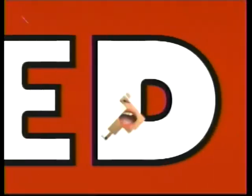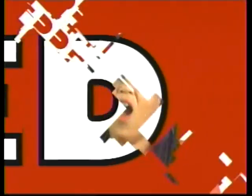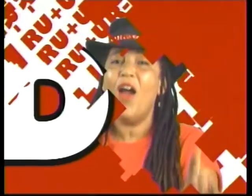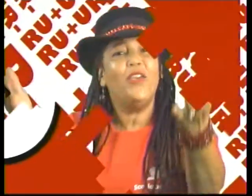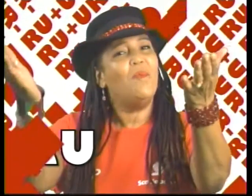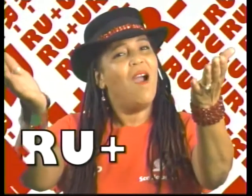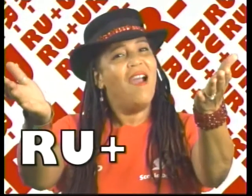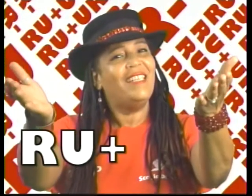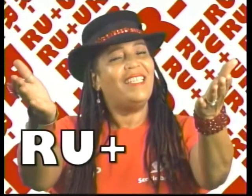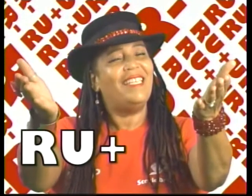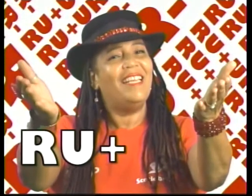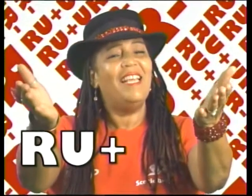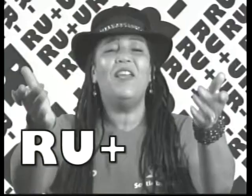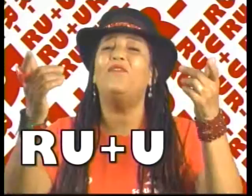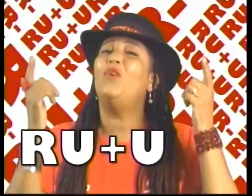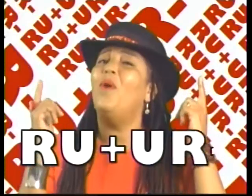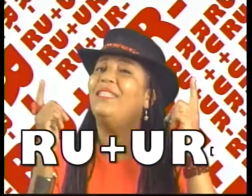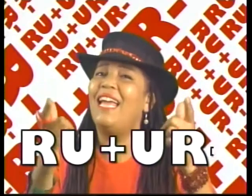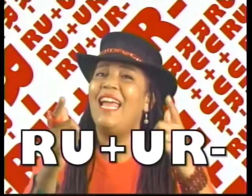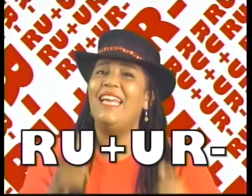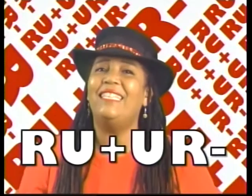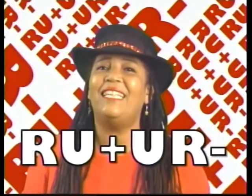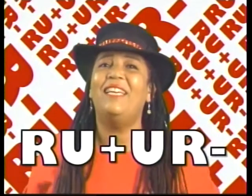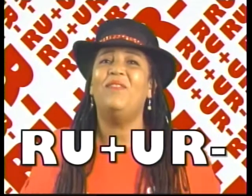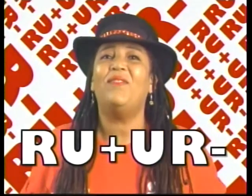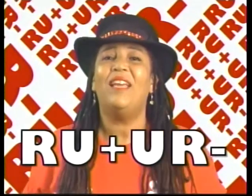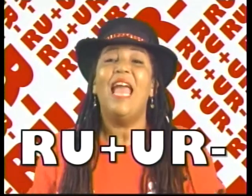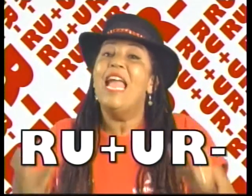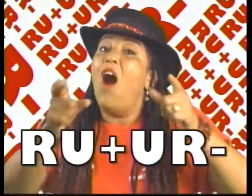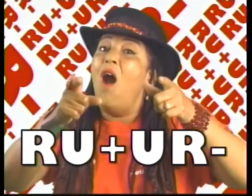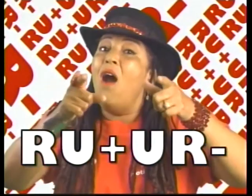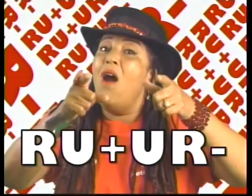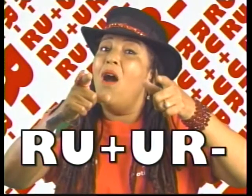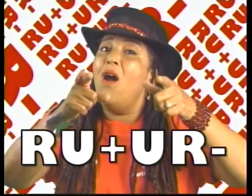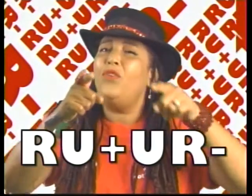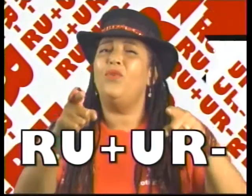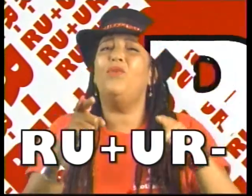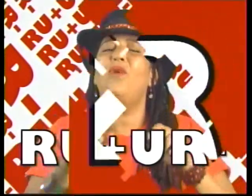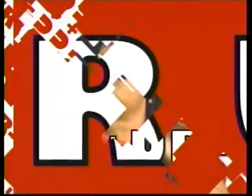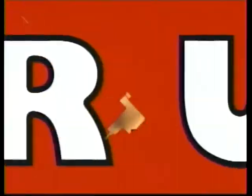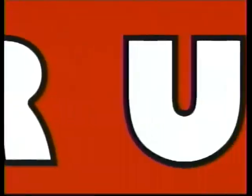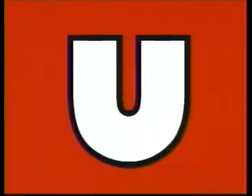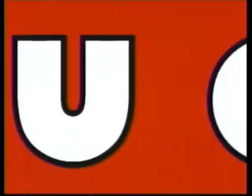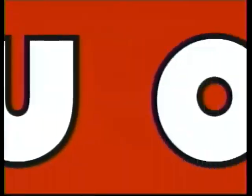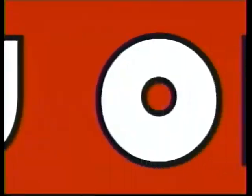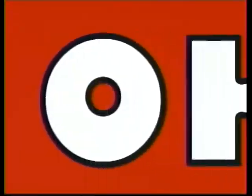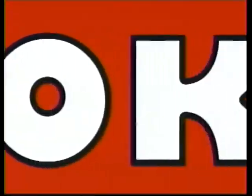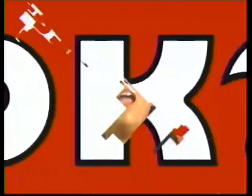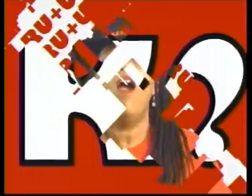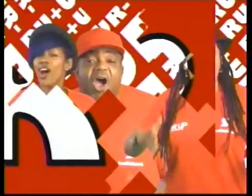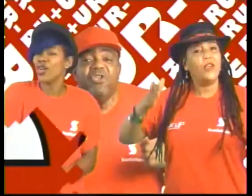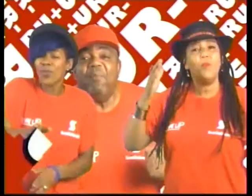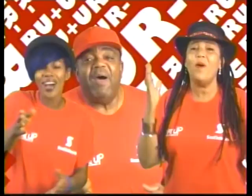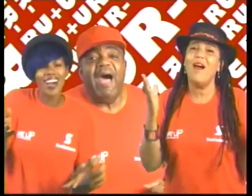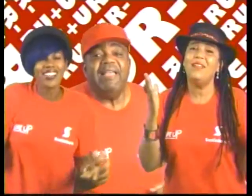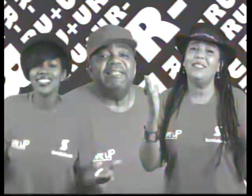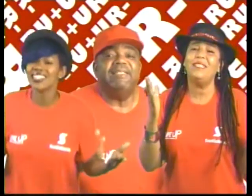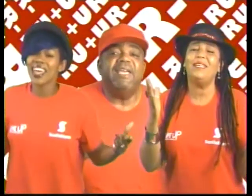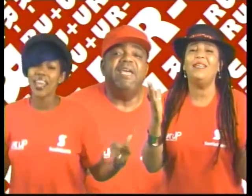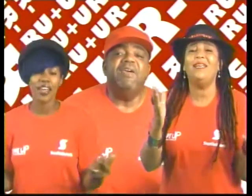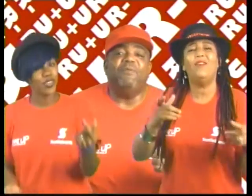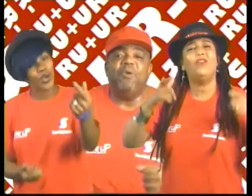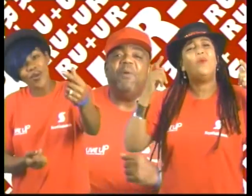Are you positive? You are negative Are you okay? Are you